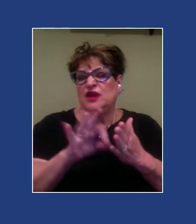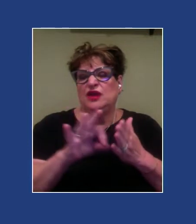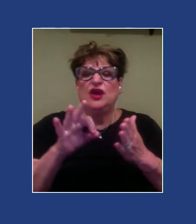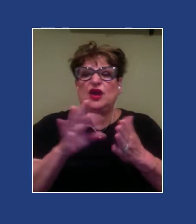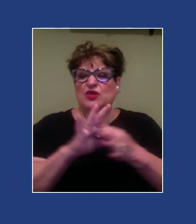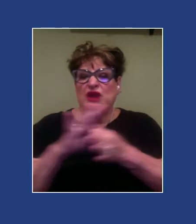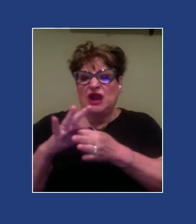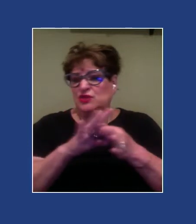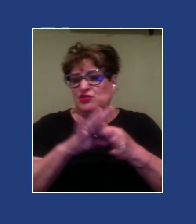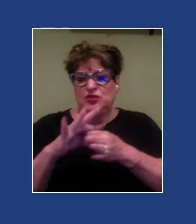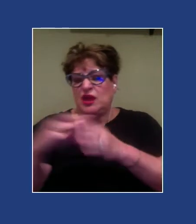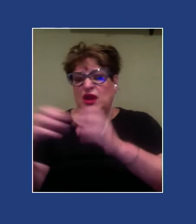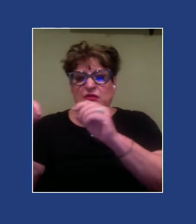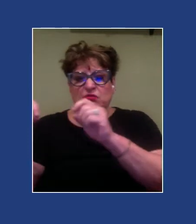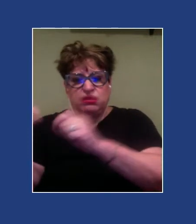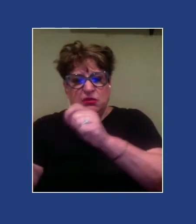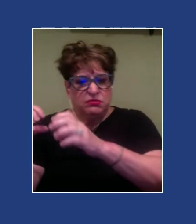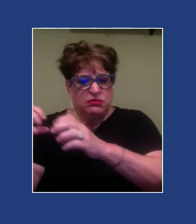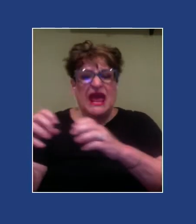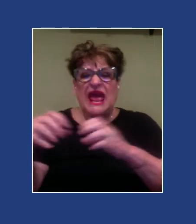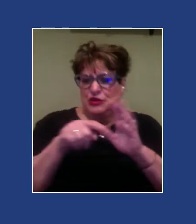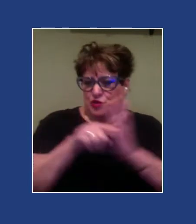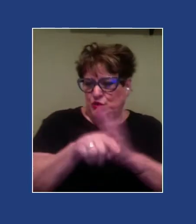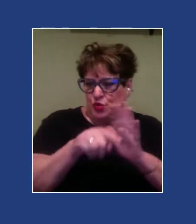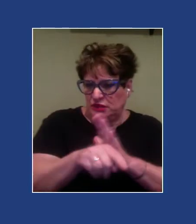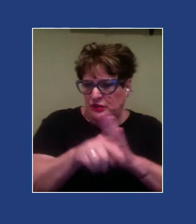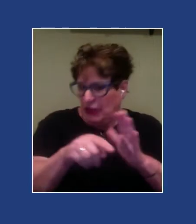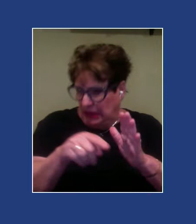conversion efforts and suicide attempts.